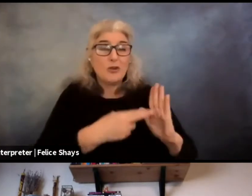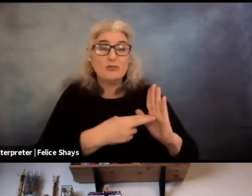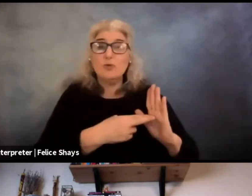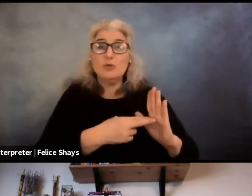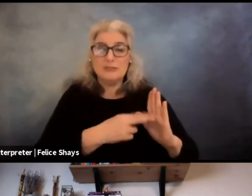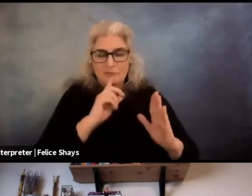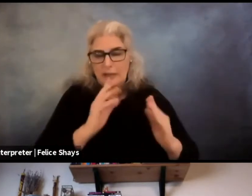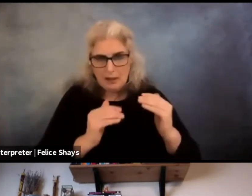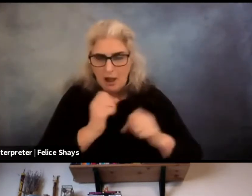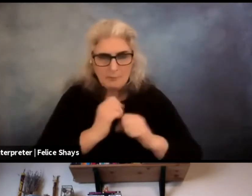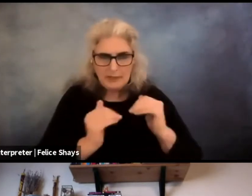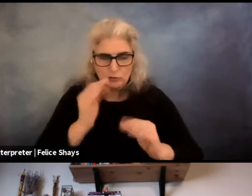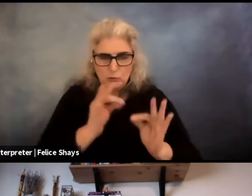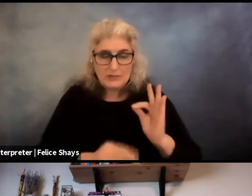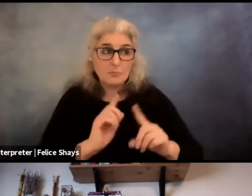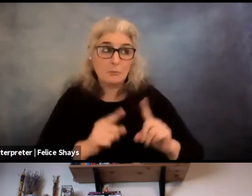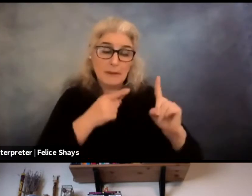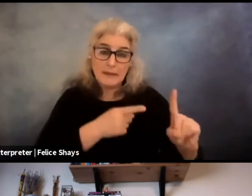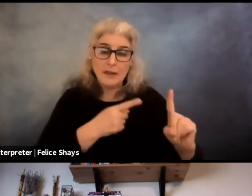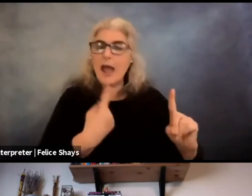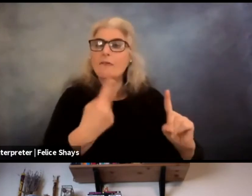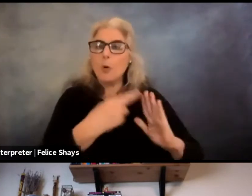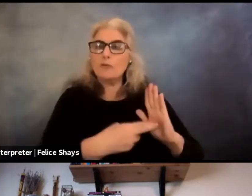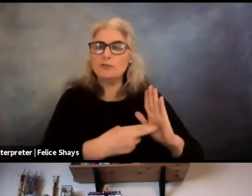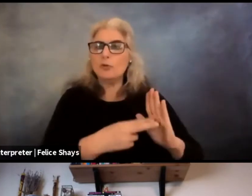simplifying. So, but in the park, the idea